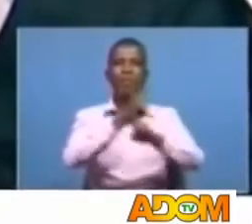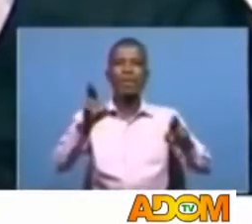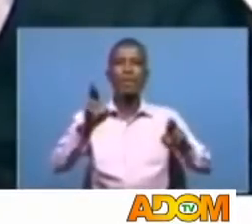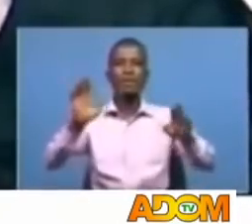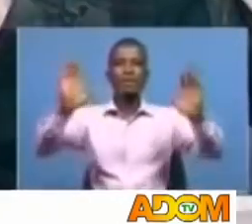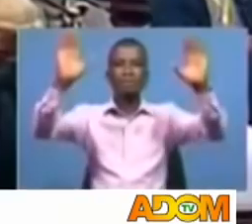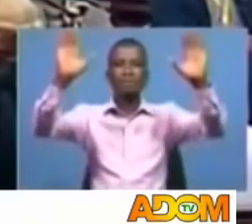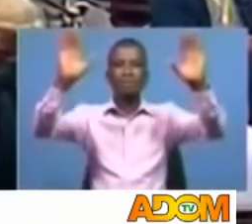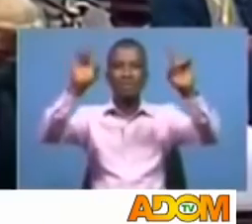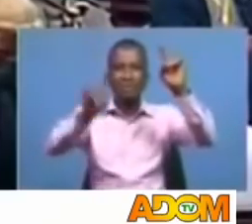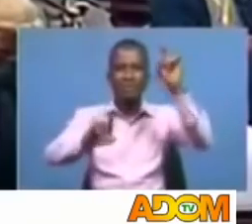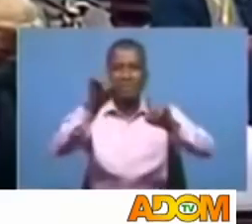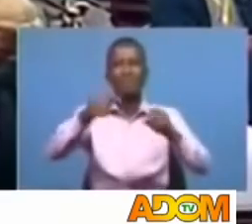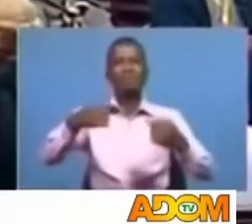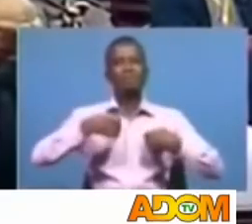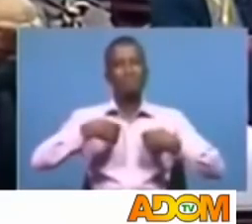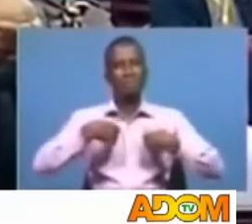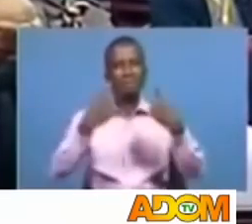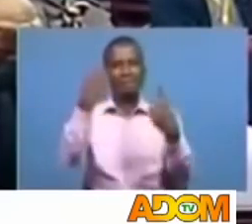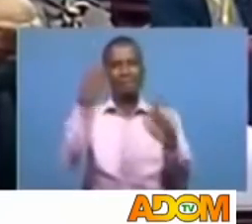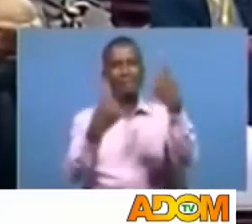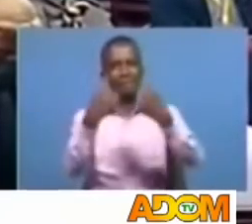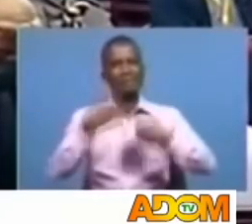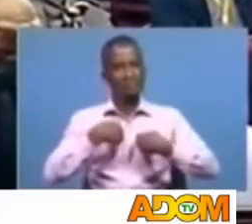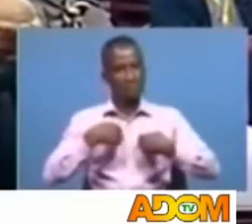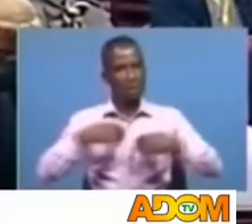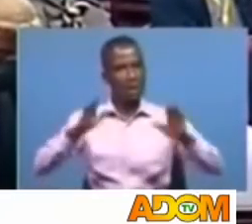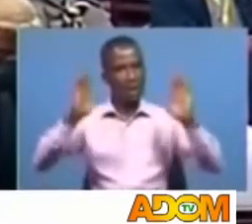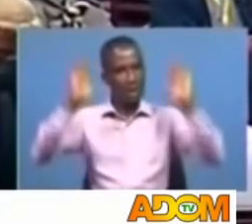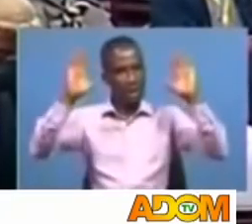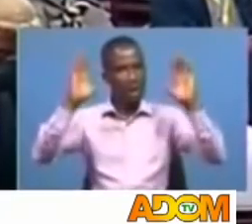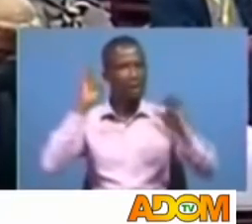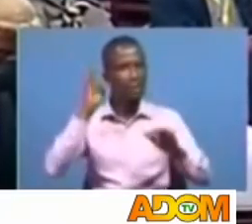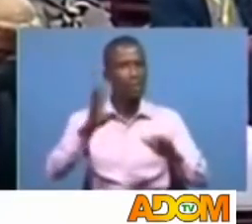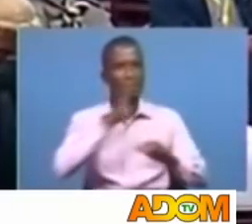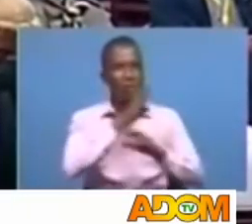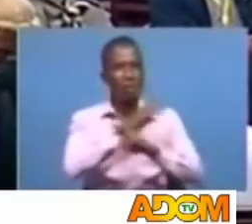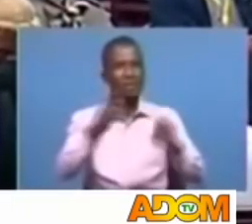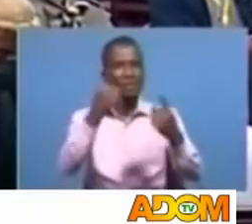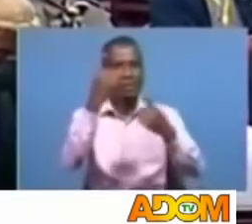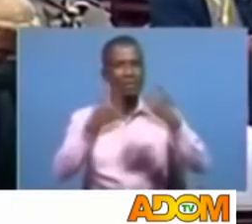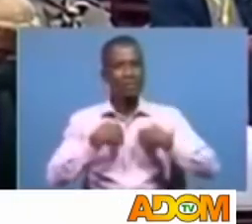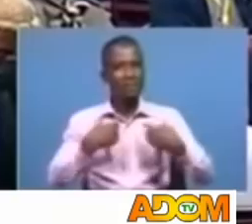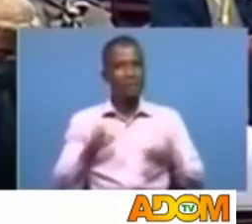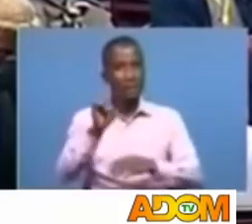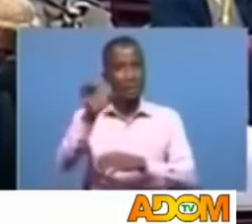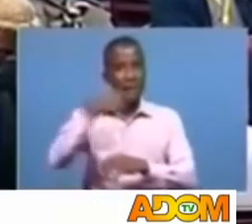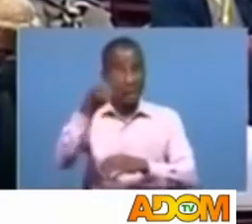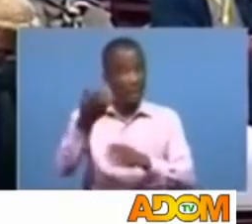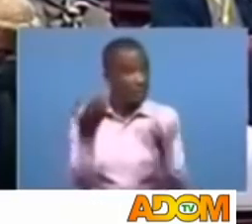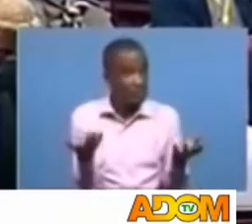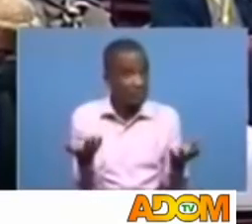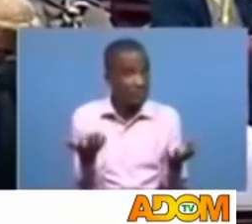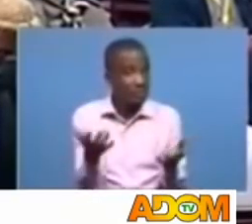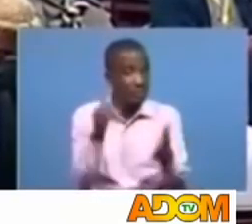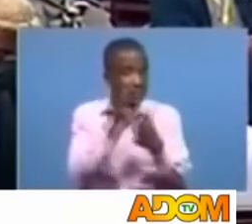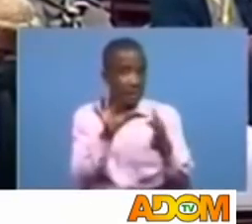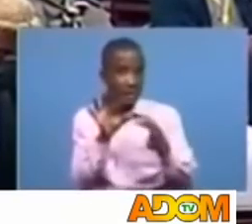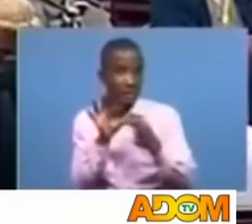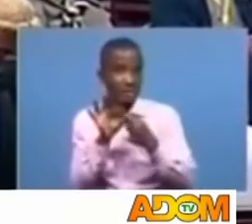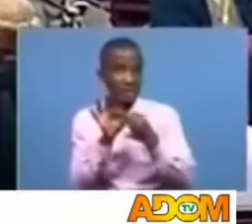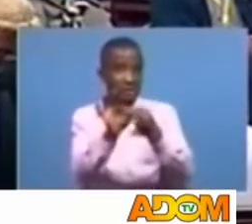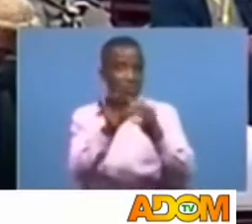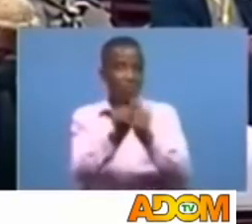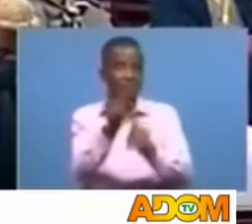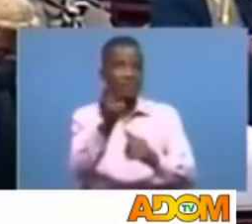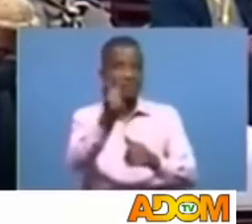be cross-examined. That leads to what Section 26